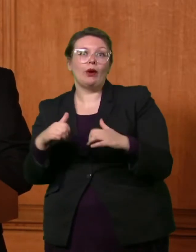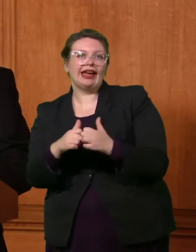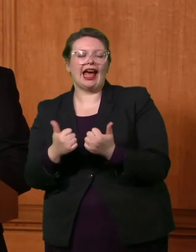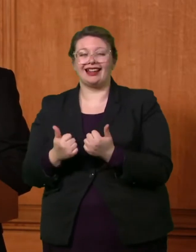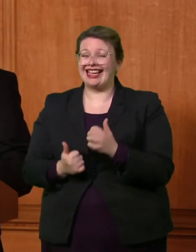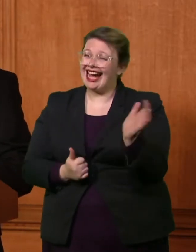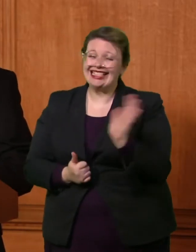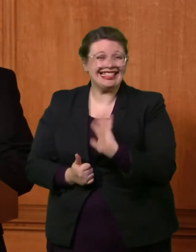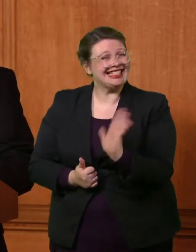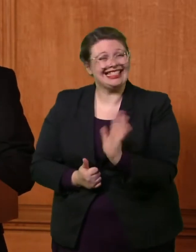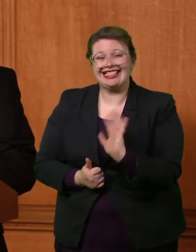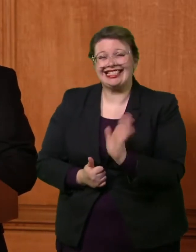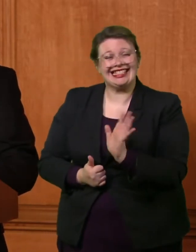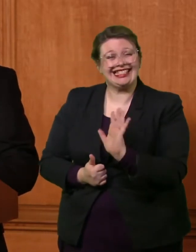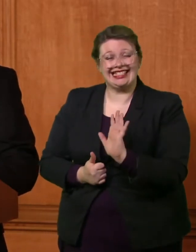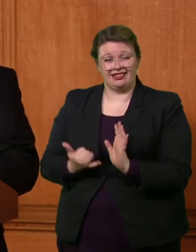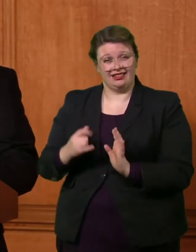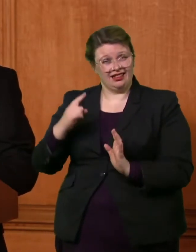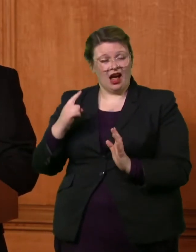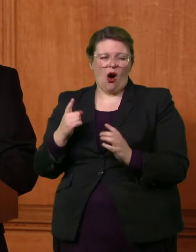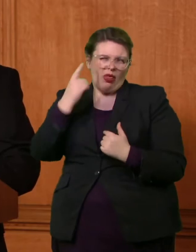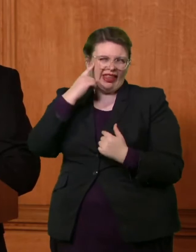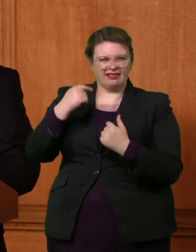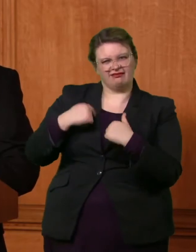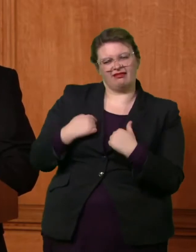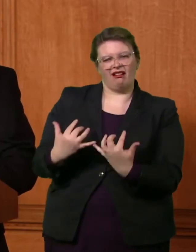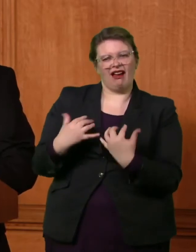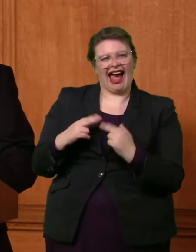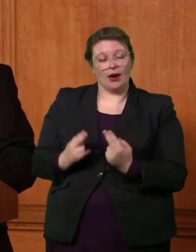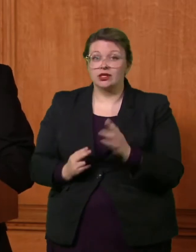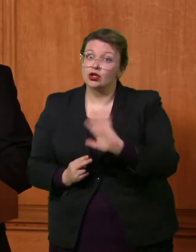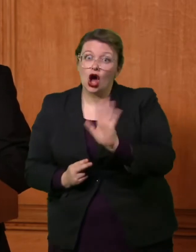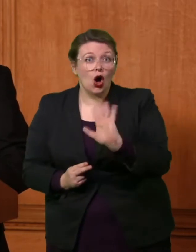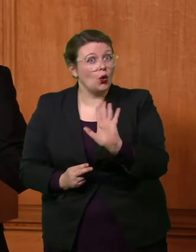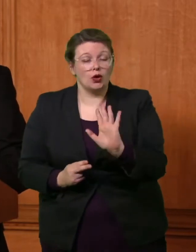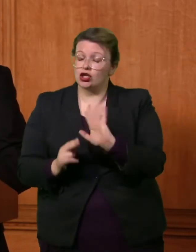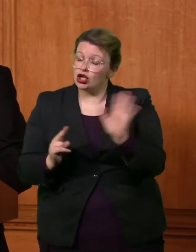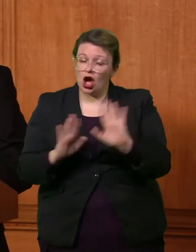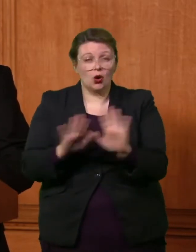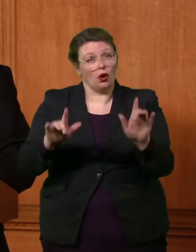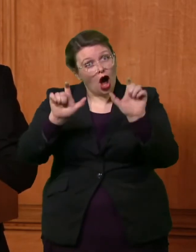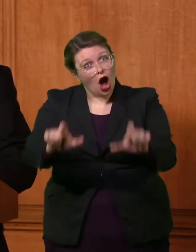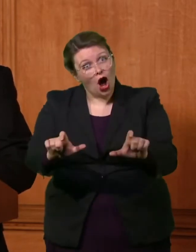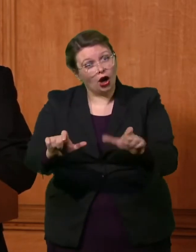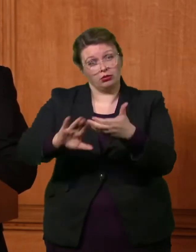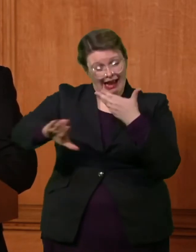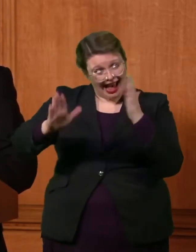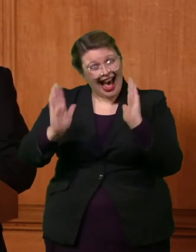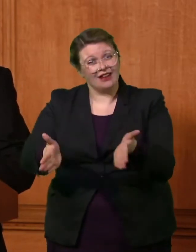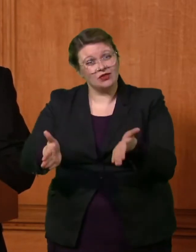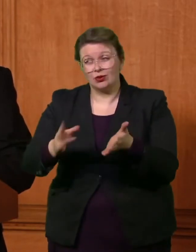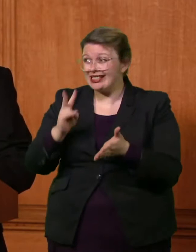house won't really matter. I'm afraid it does, and the data on the slides speak for themselves. So my kind of